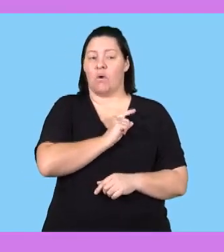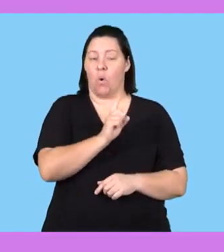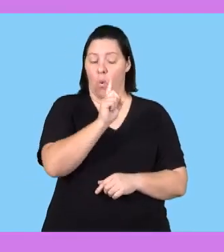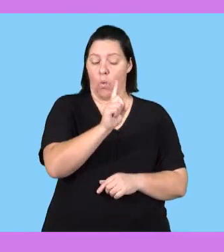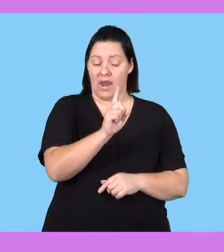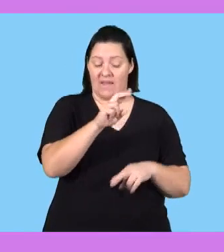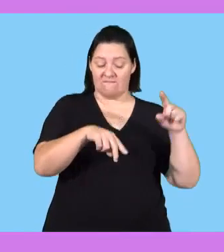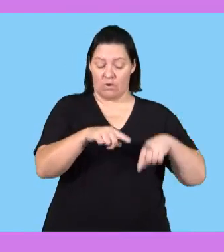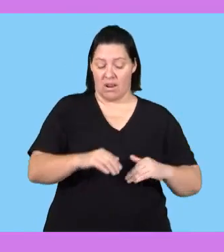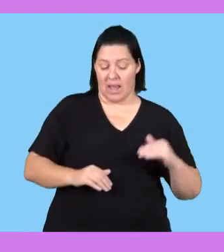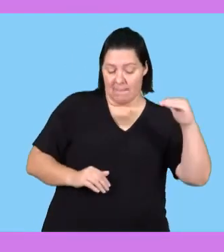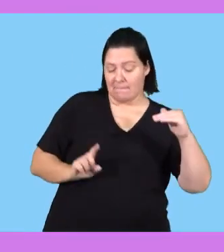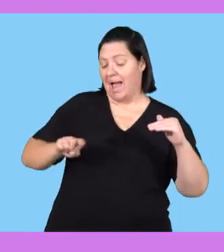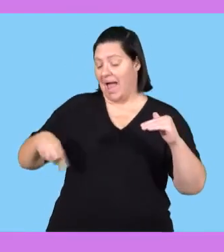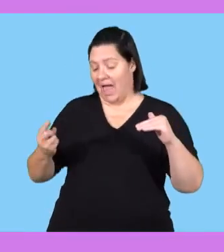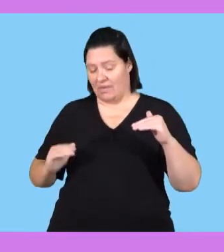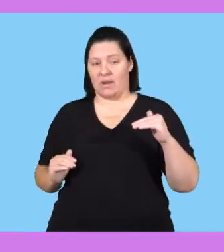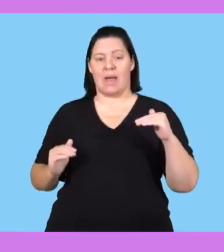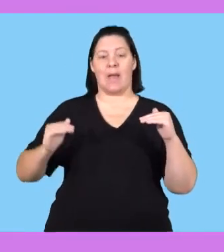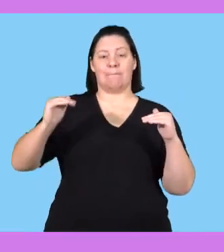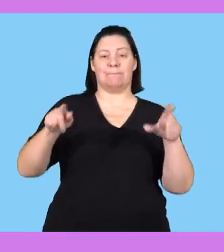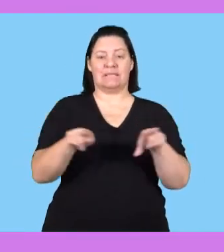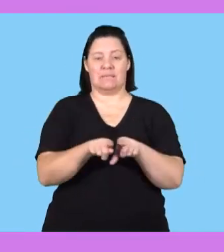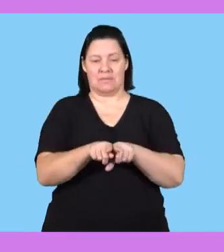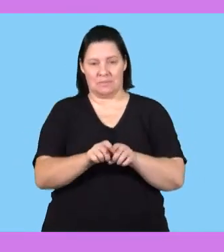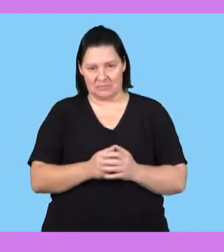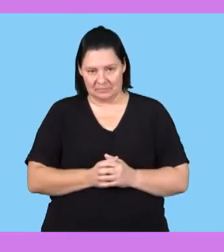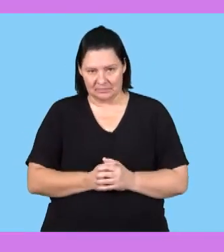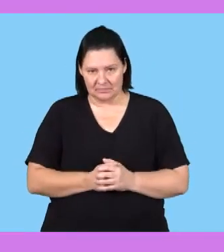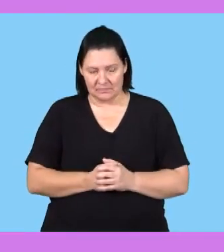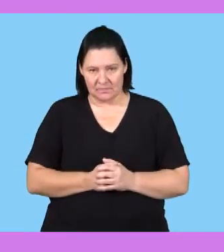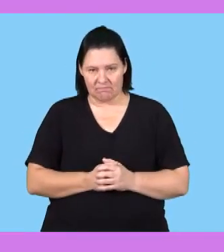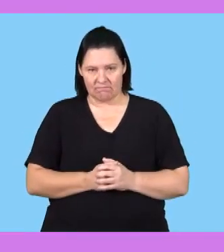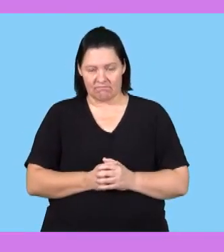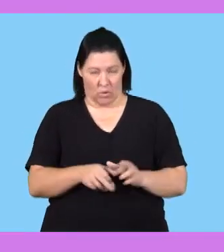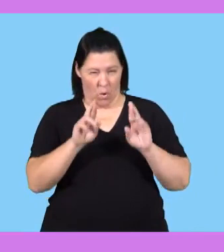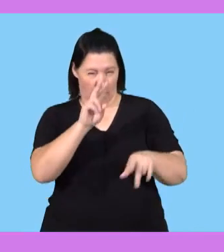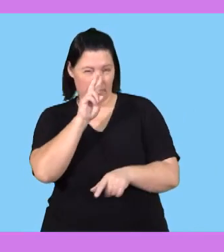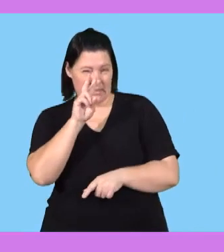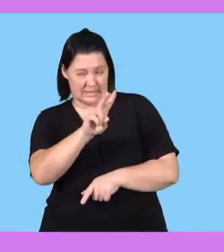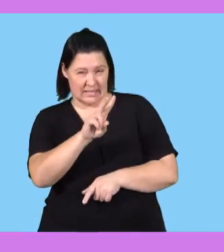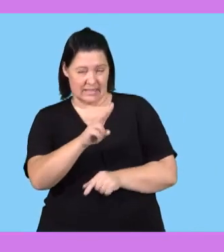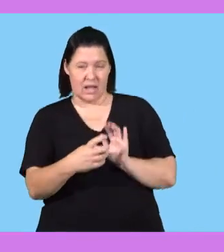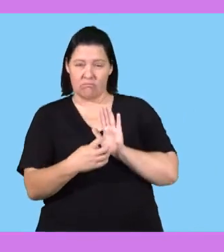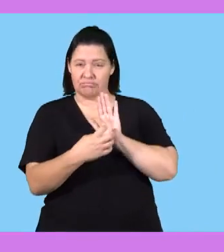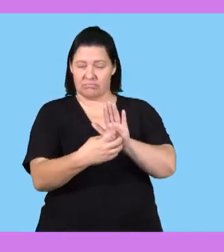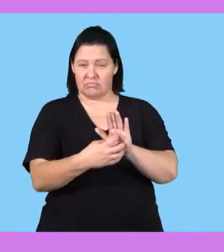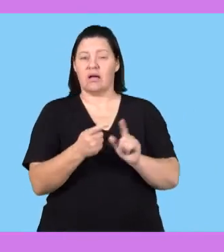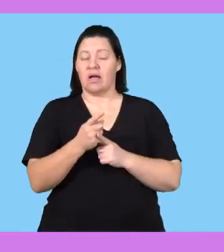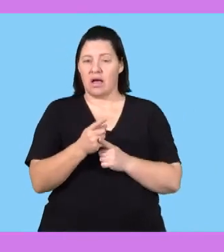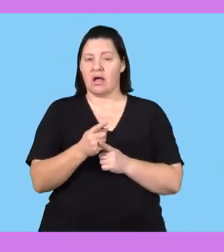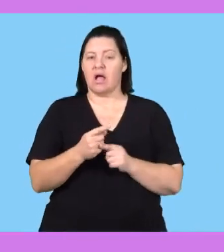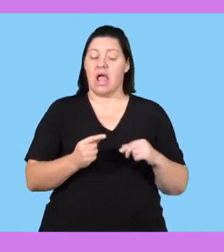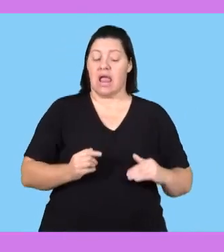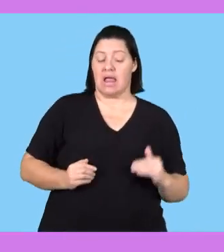when one variable increases, the other one increases as well. So I hope you can see from the graph that